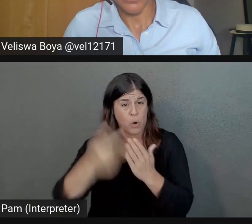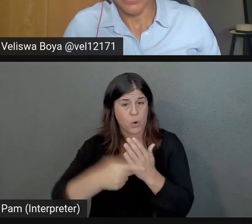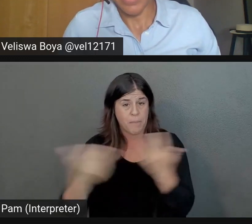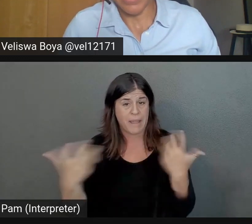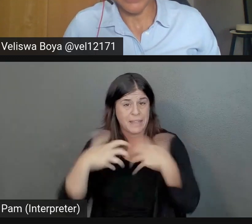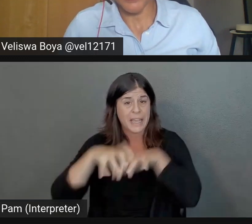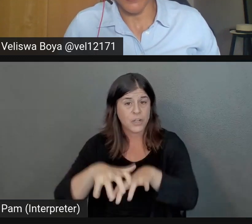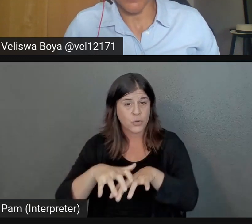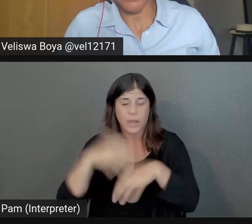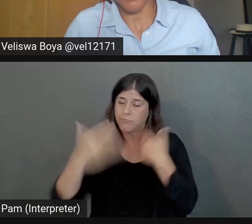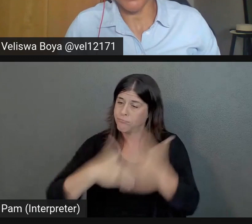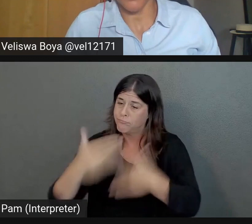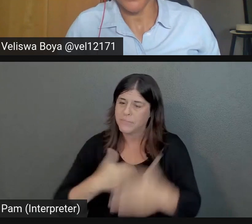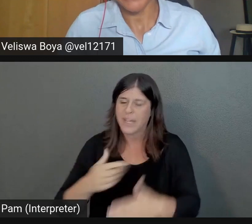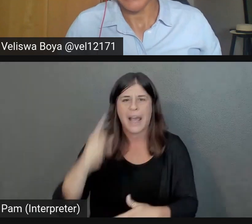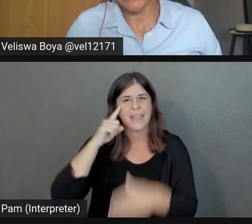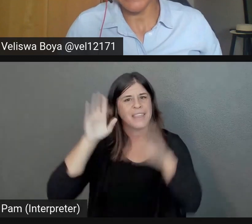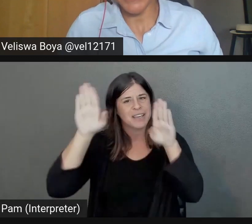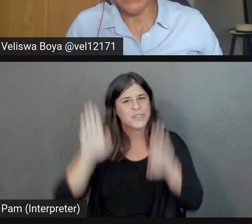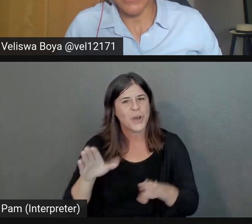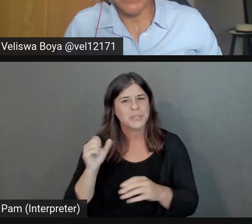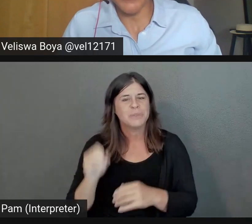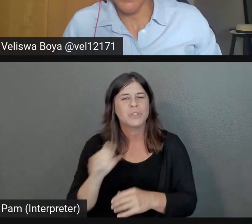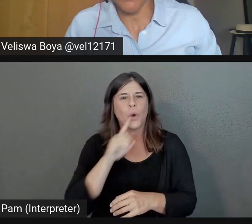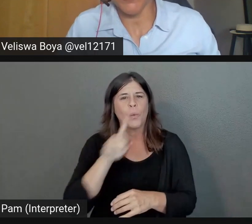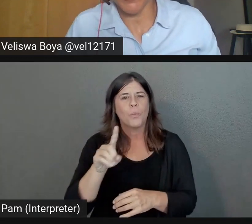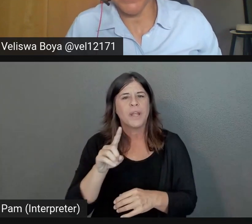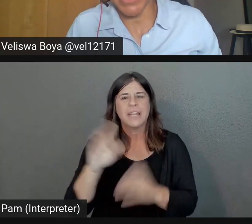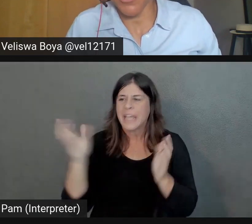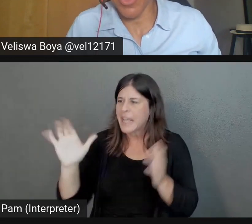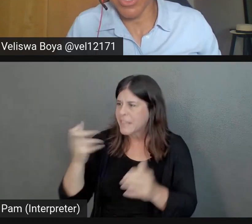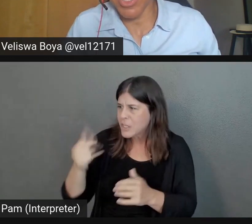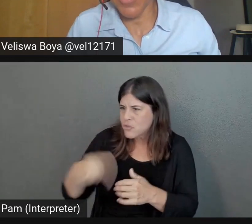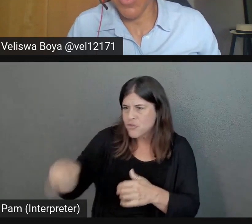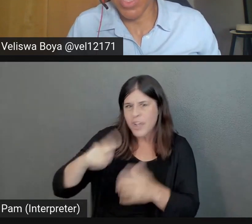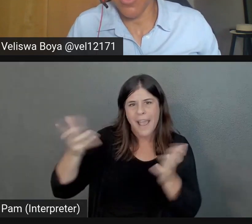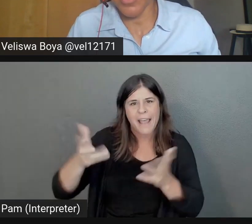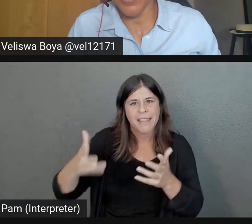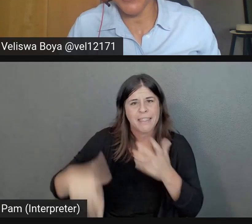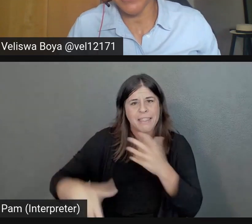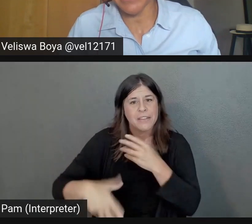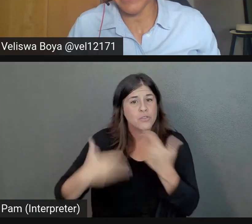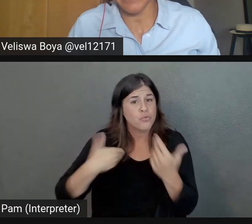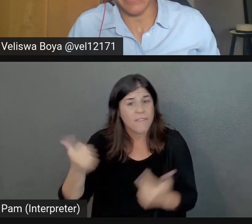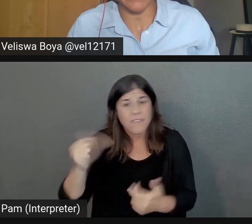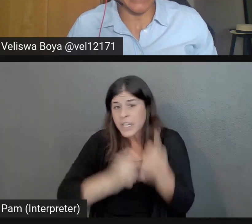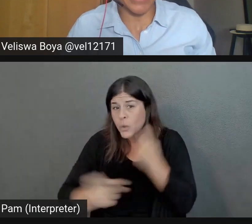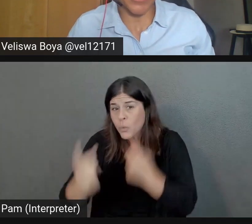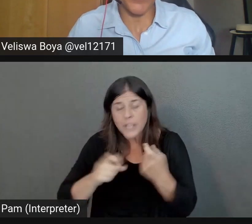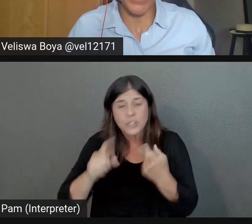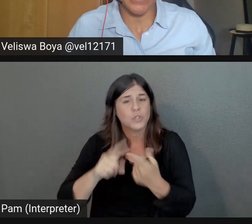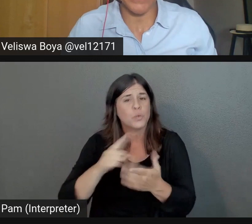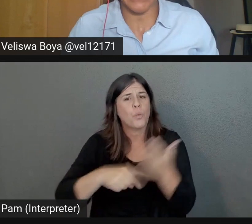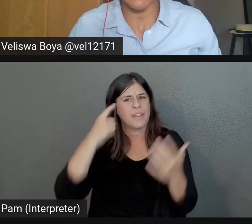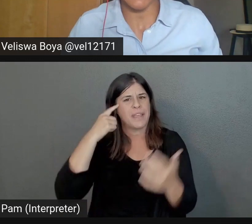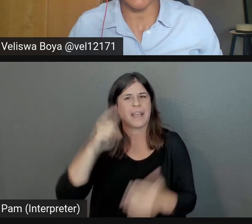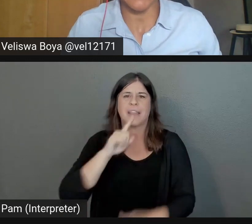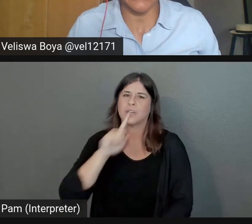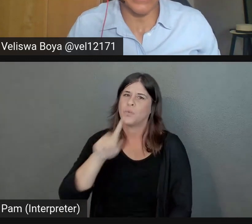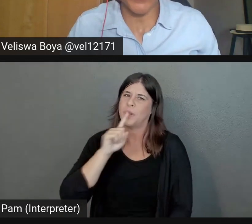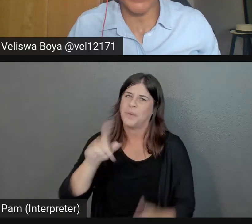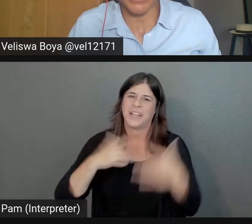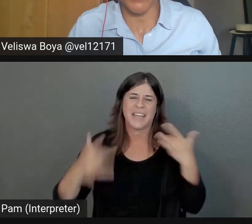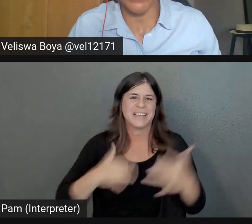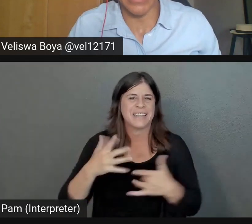go. I think it's awesome. So in the chats, let us know. Do you have any questions for Rahul, and what do you think? I think this is really, really exciting,